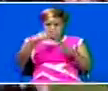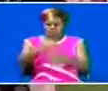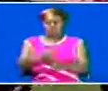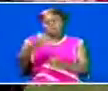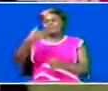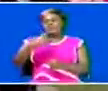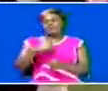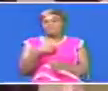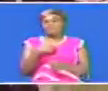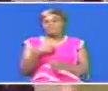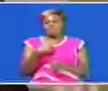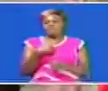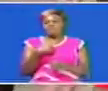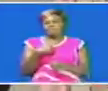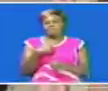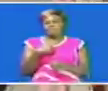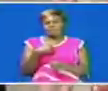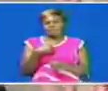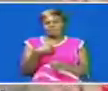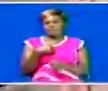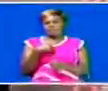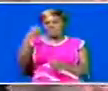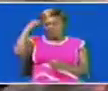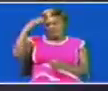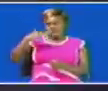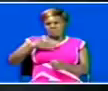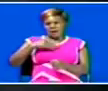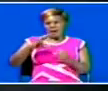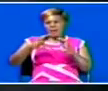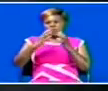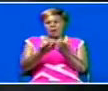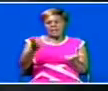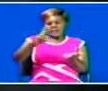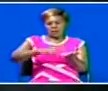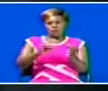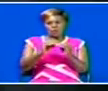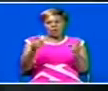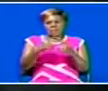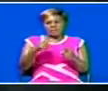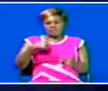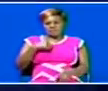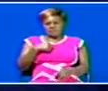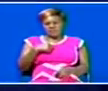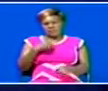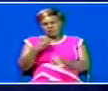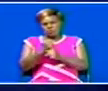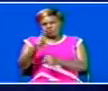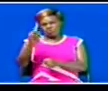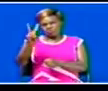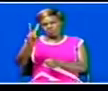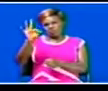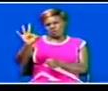there. World record was not in my mind at that time. I was feeling that I would run two or three,